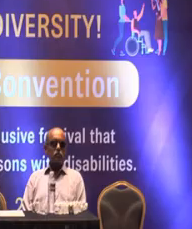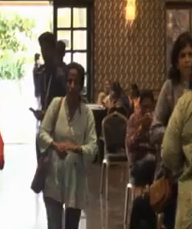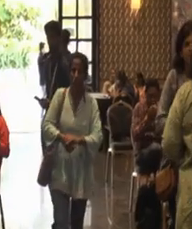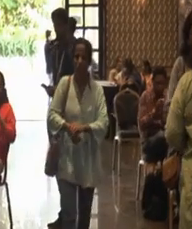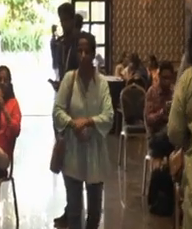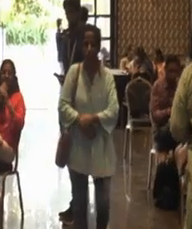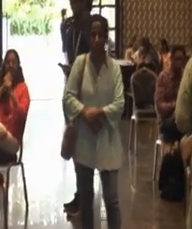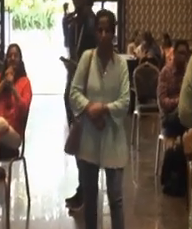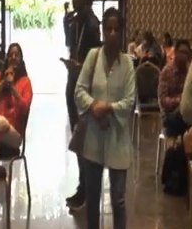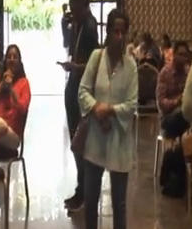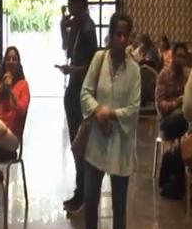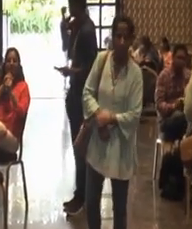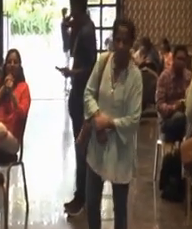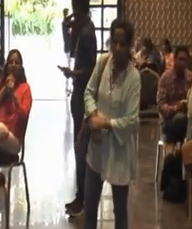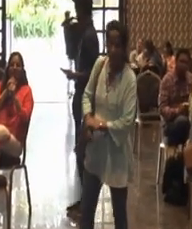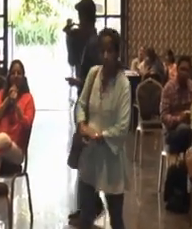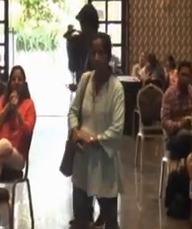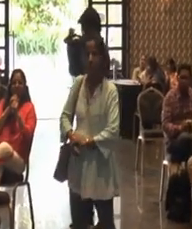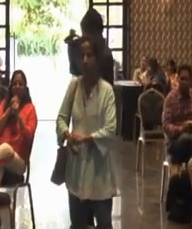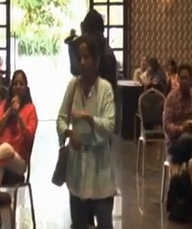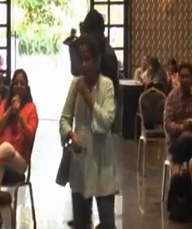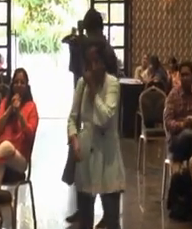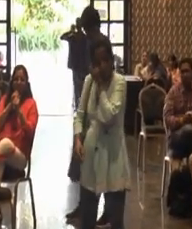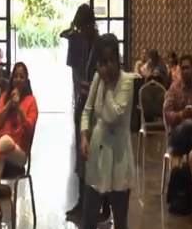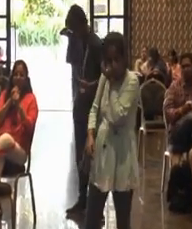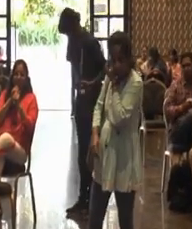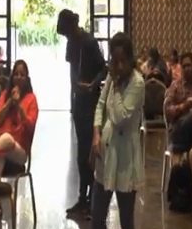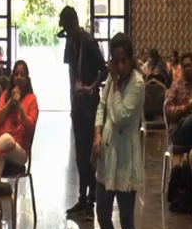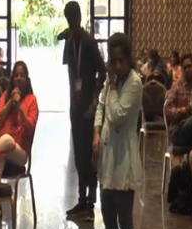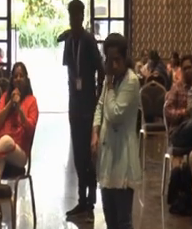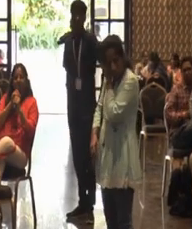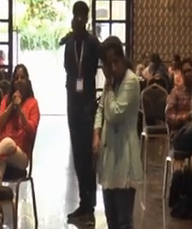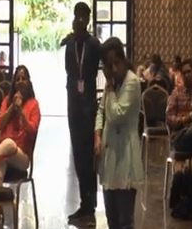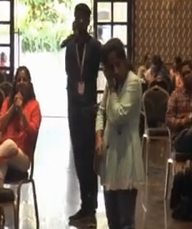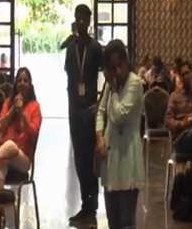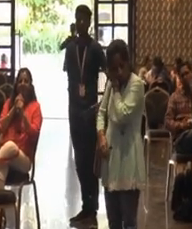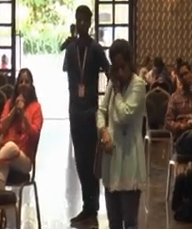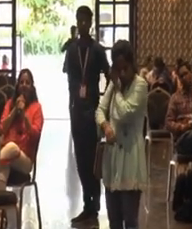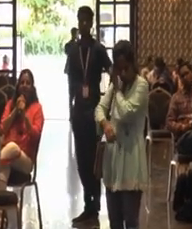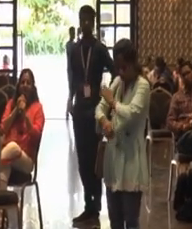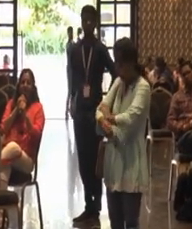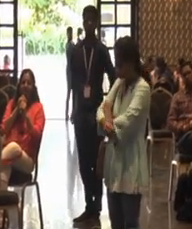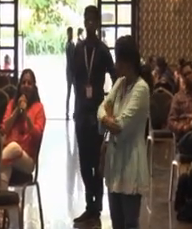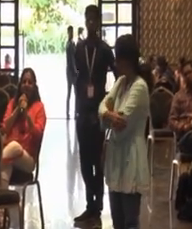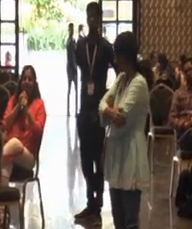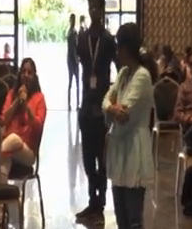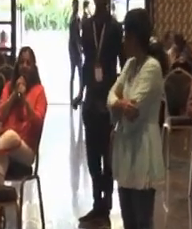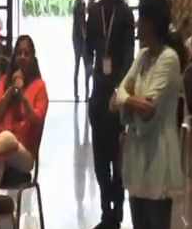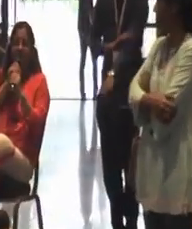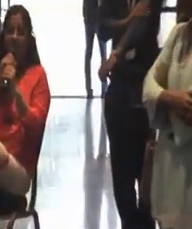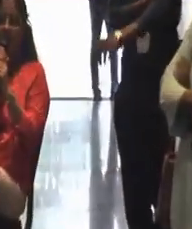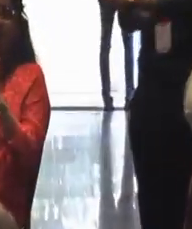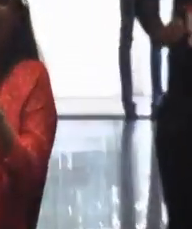okay both here uh so my question is uh we work as visually affect people uh the